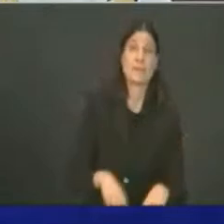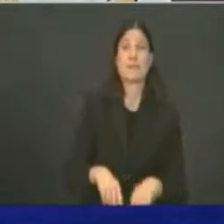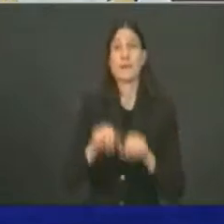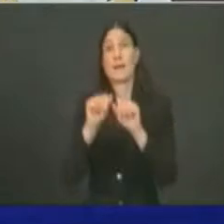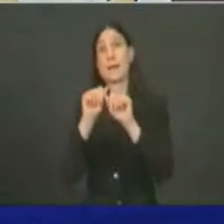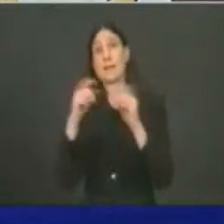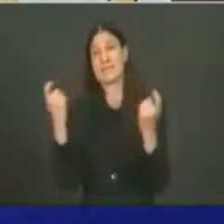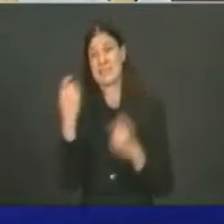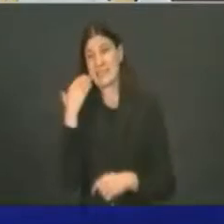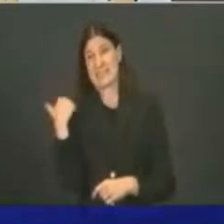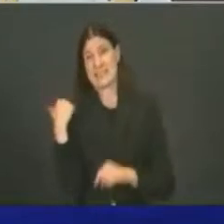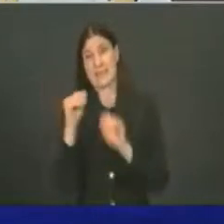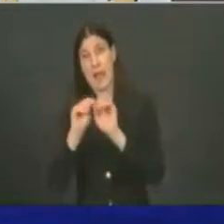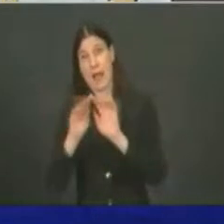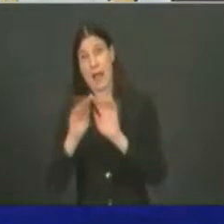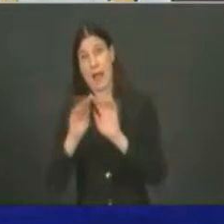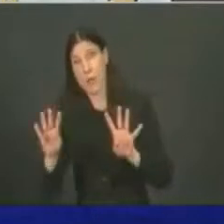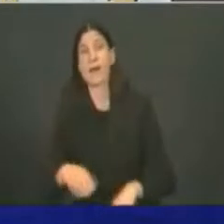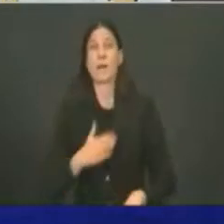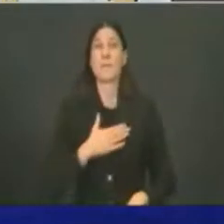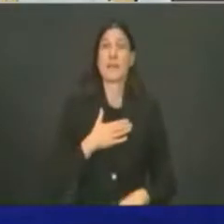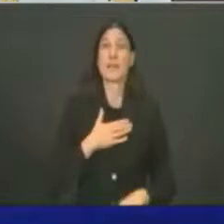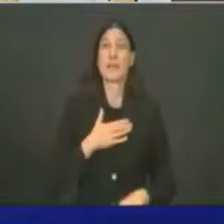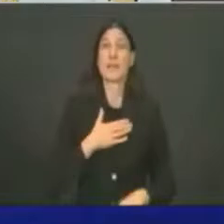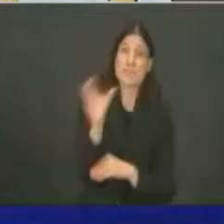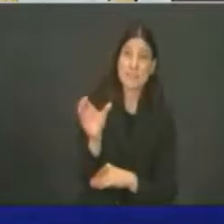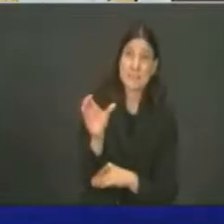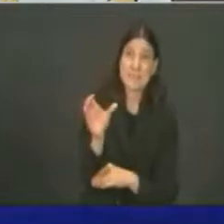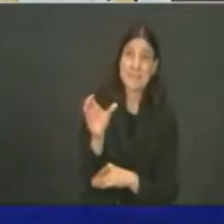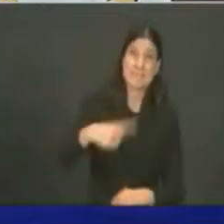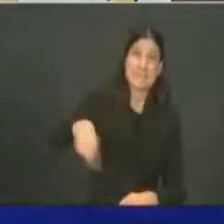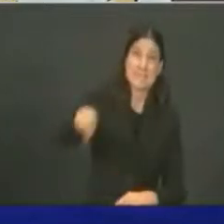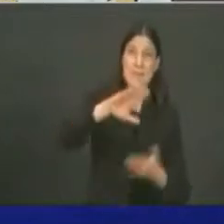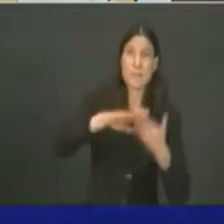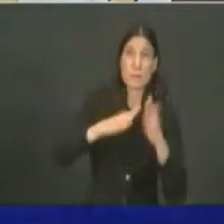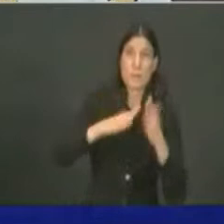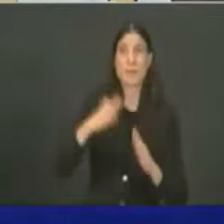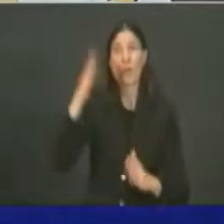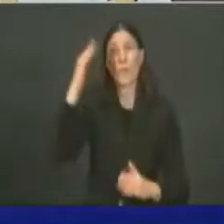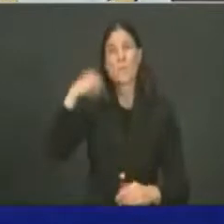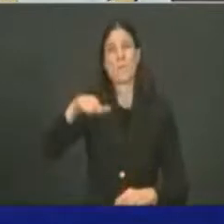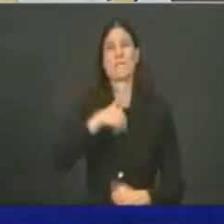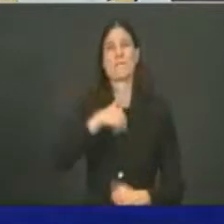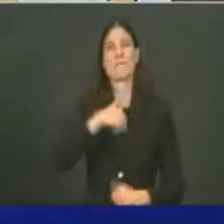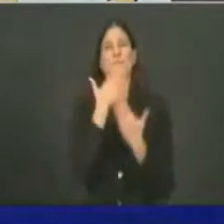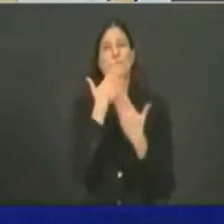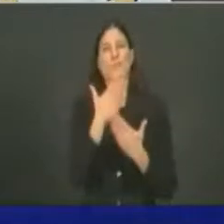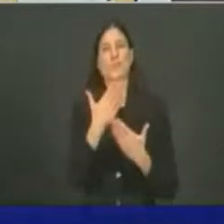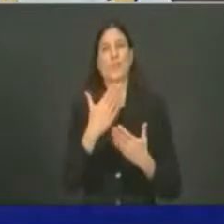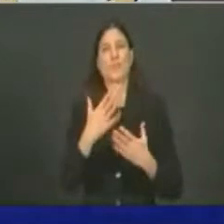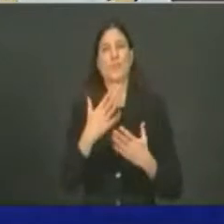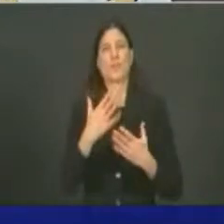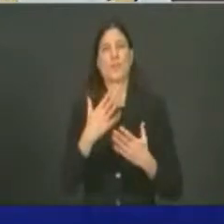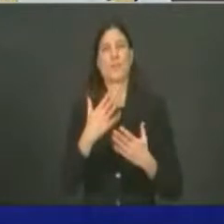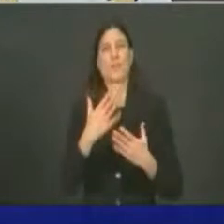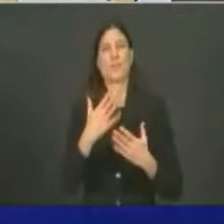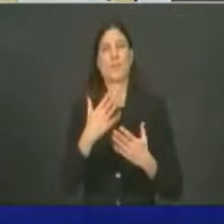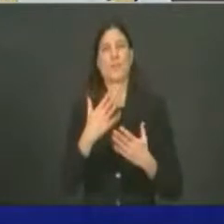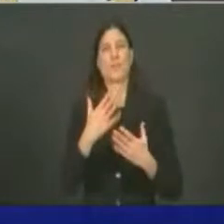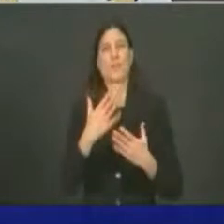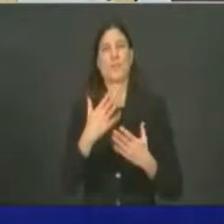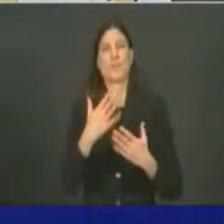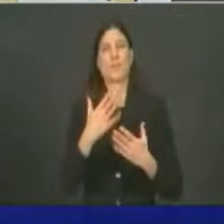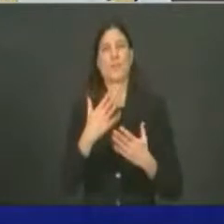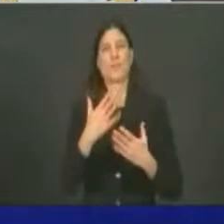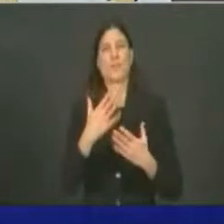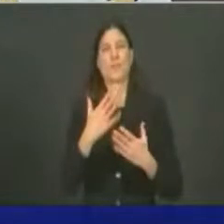celebrates, and I hope everyone had a Happy Hanukkah if you celebrated Hanukkah as well. Please remember, keep